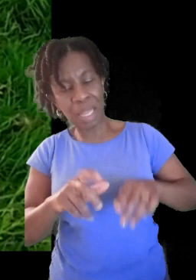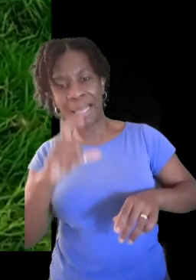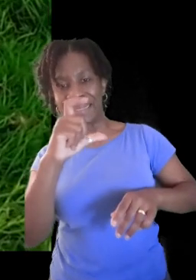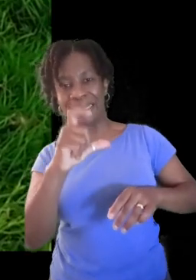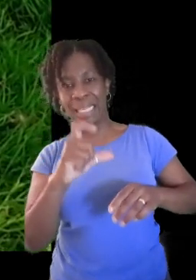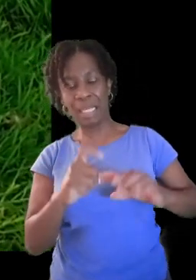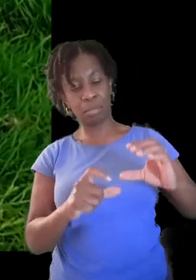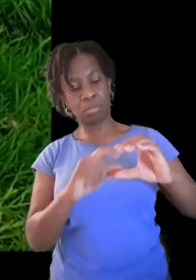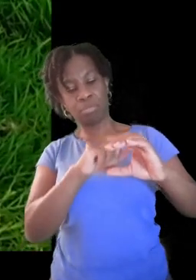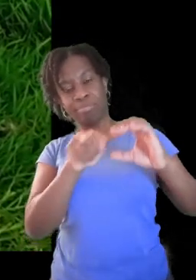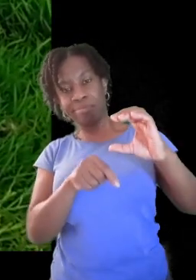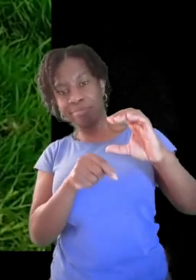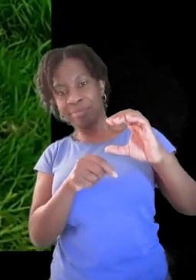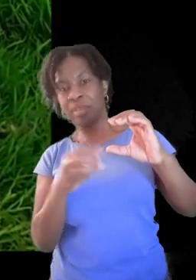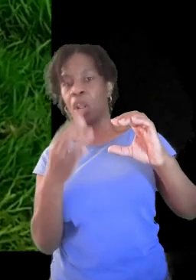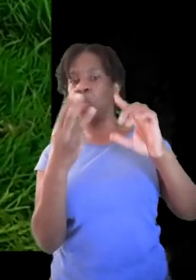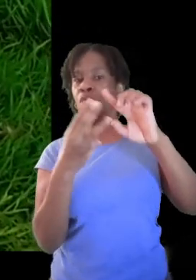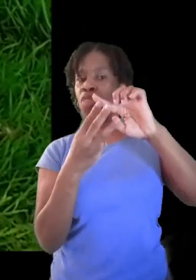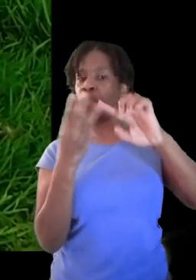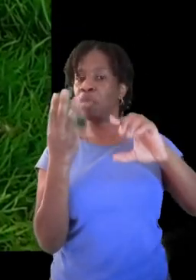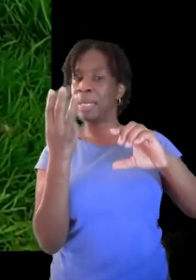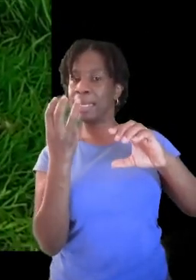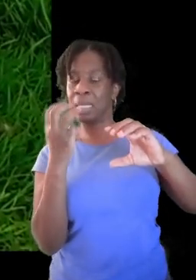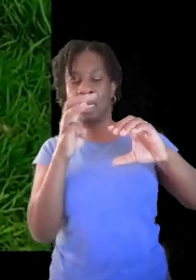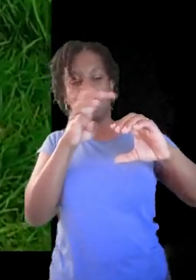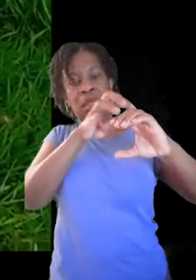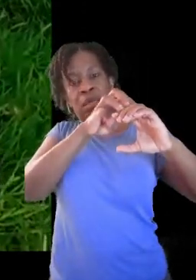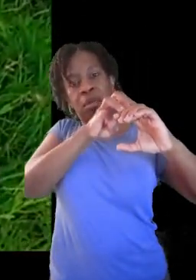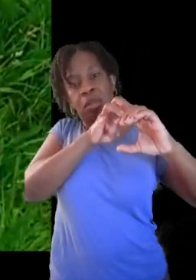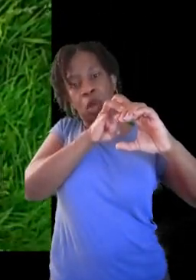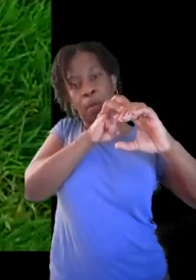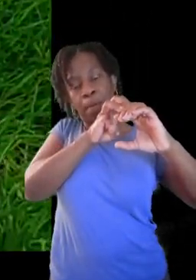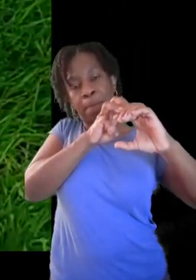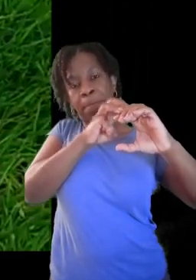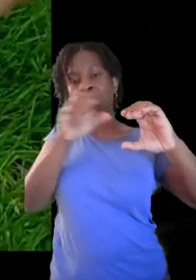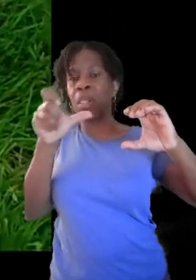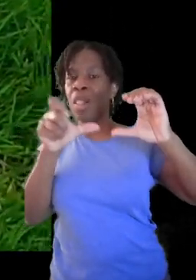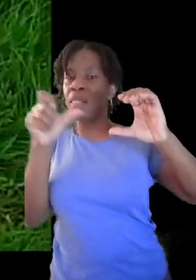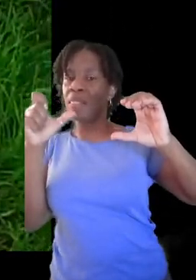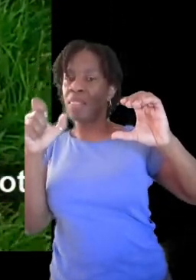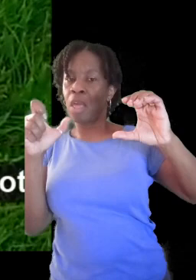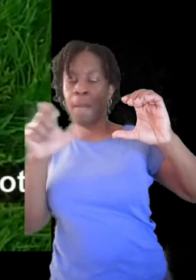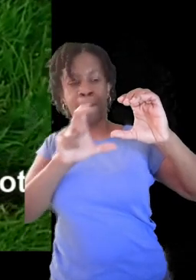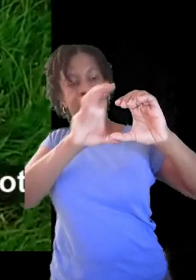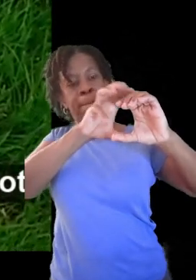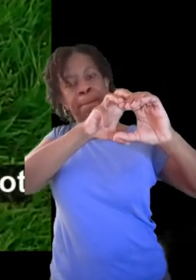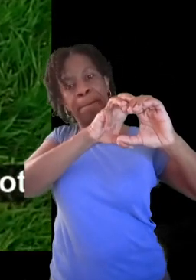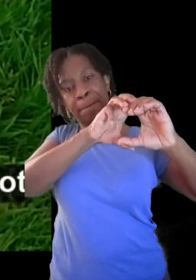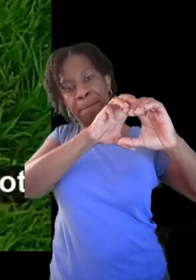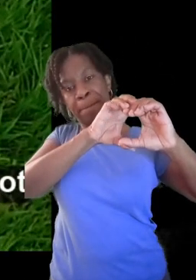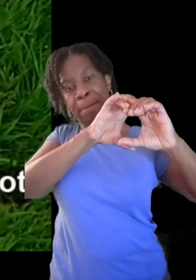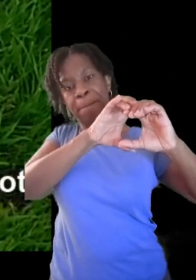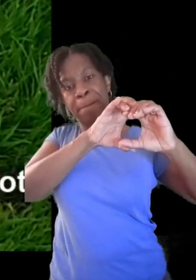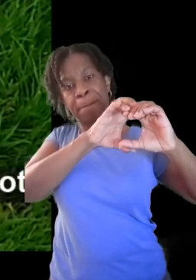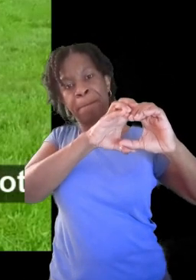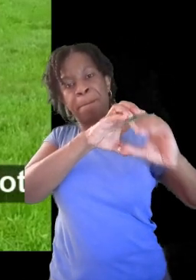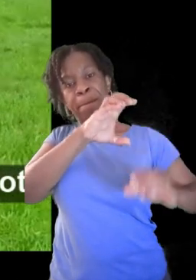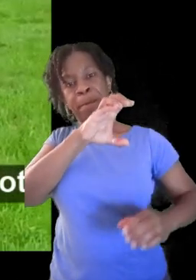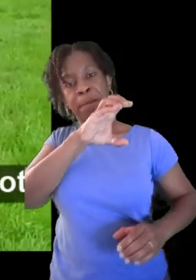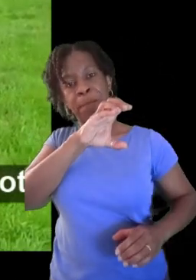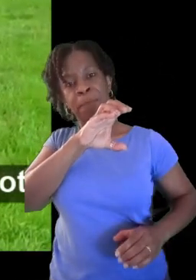Place 3 fingers on the top of the C. Place your thumb on the seam on the other side of the